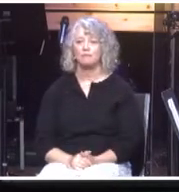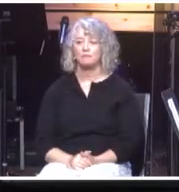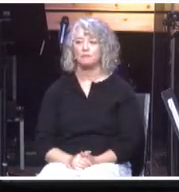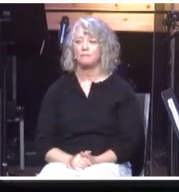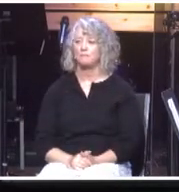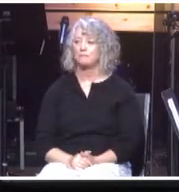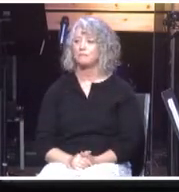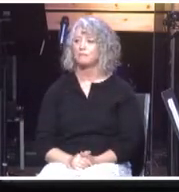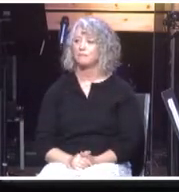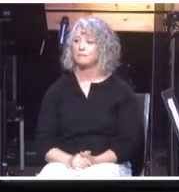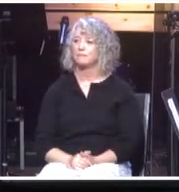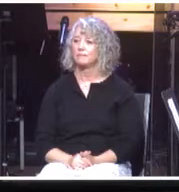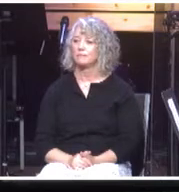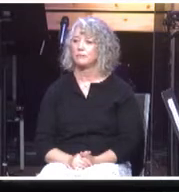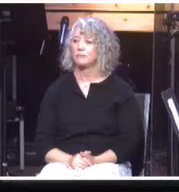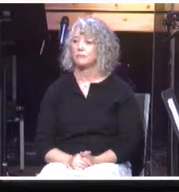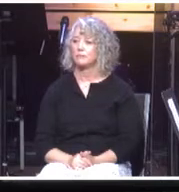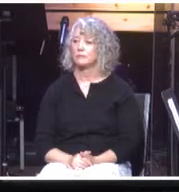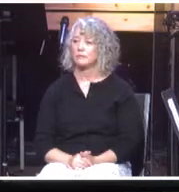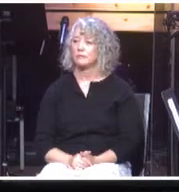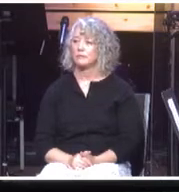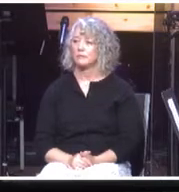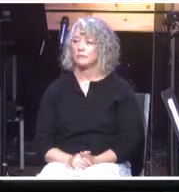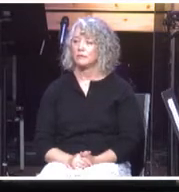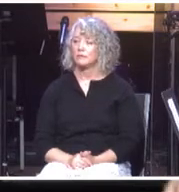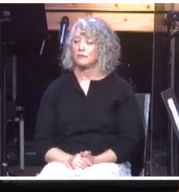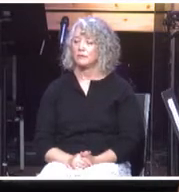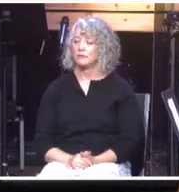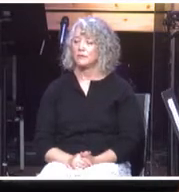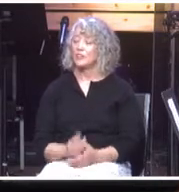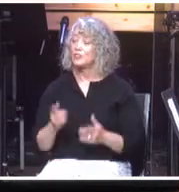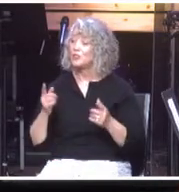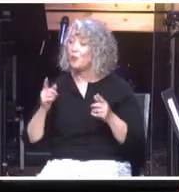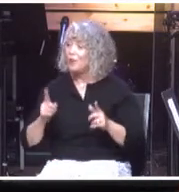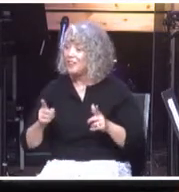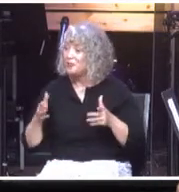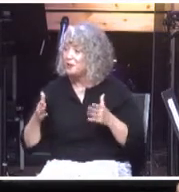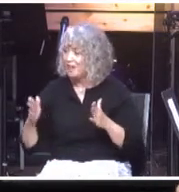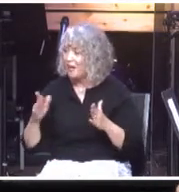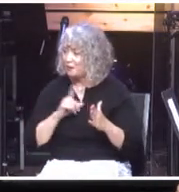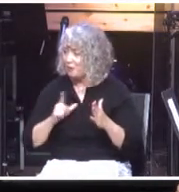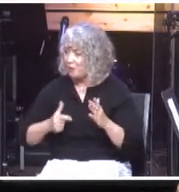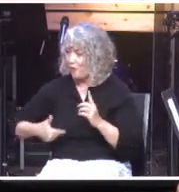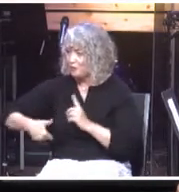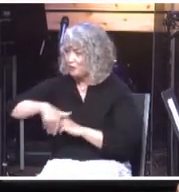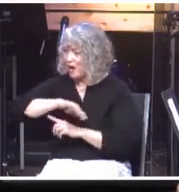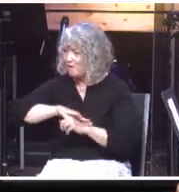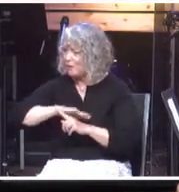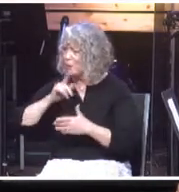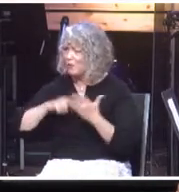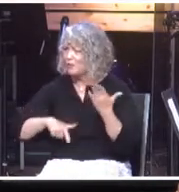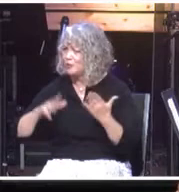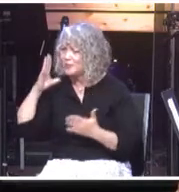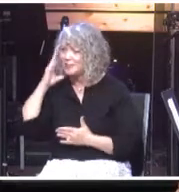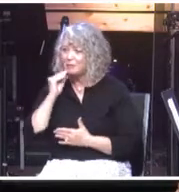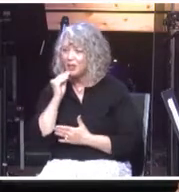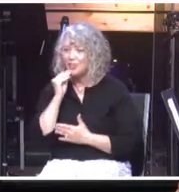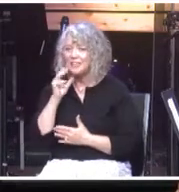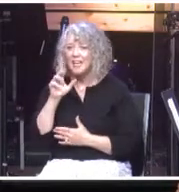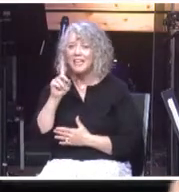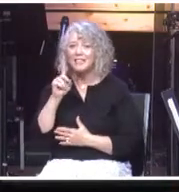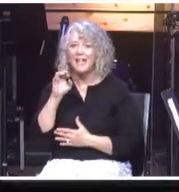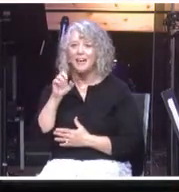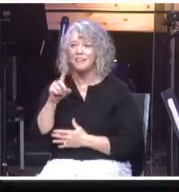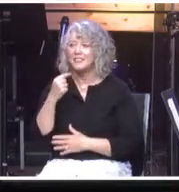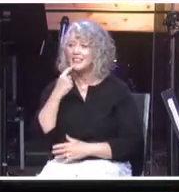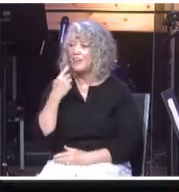So, what do you and I find underneath the Almighty's wing? Well, verses 8 and 9, David points out there